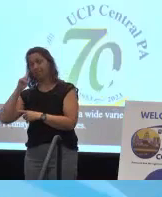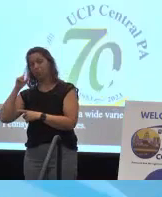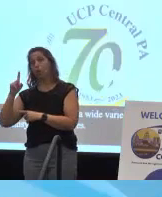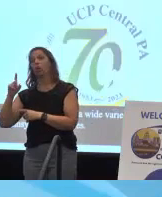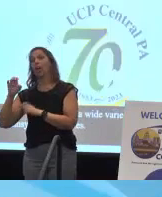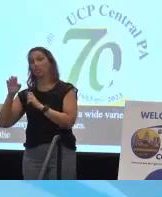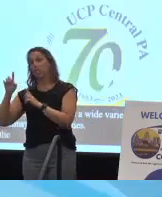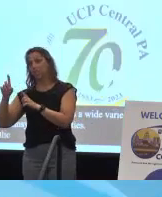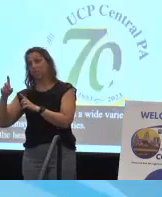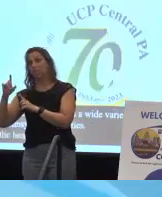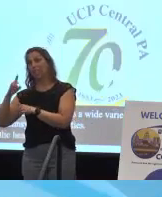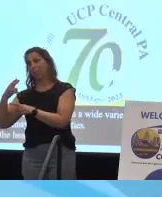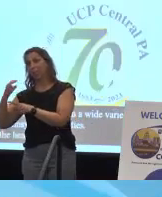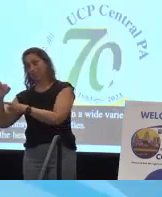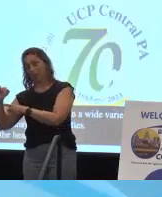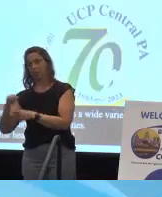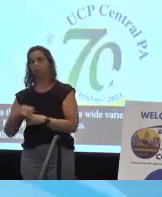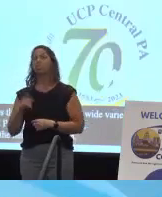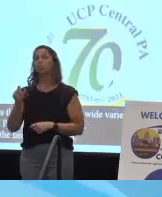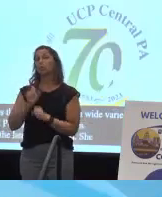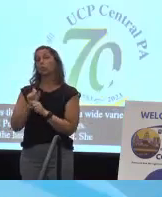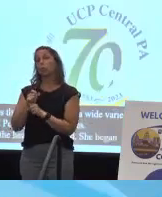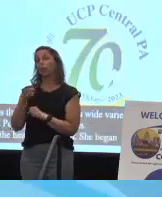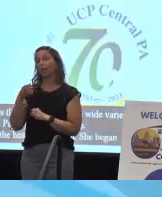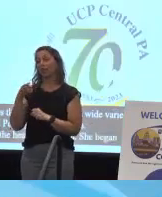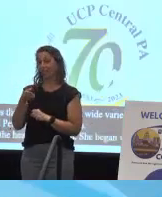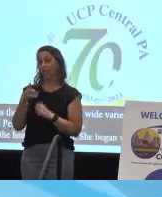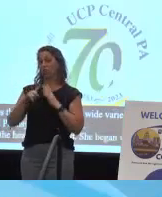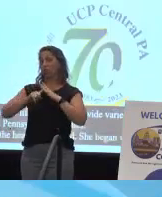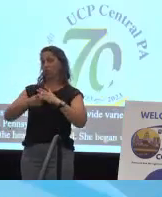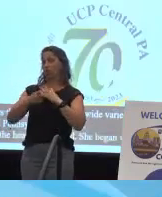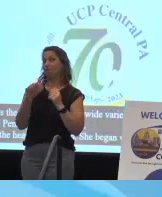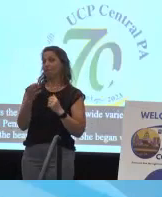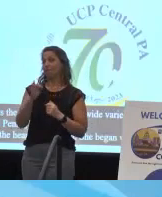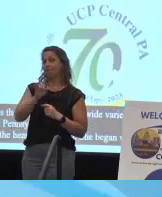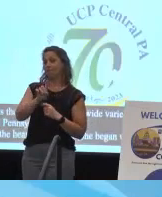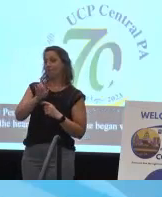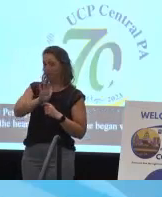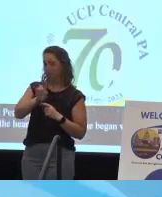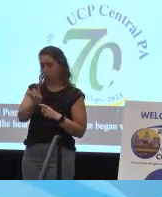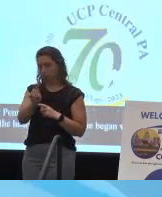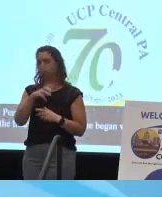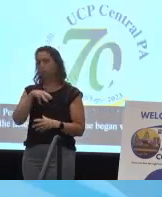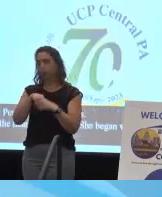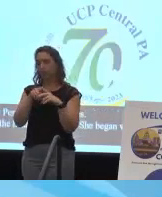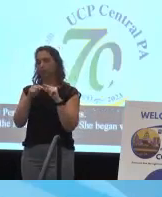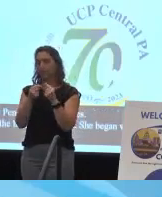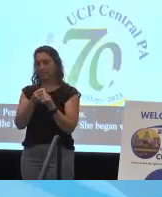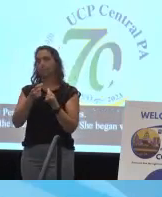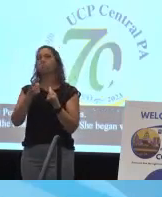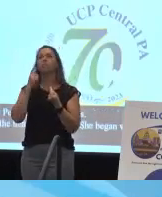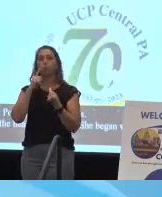began working at UCP's assistive technology program in 1991, where she was a part of a team completing assistive